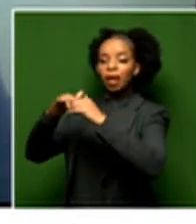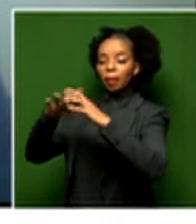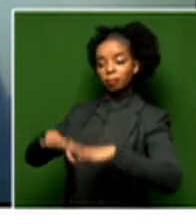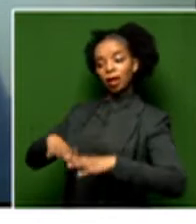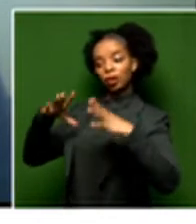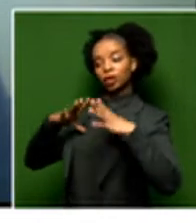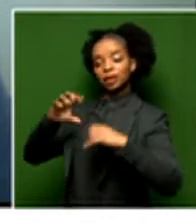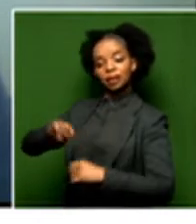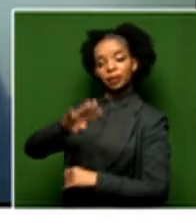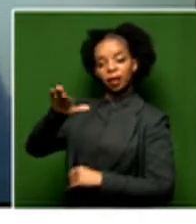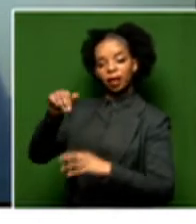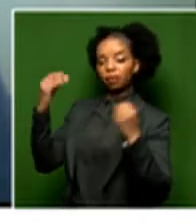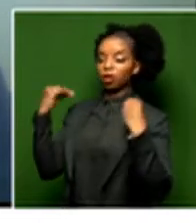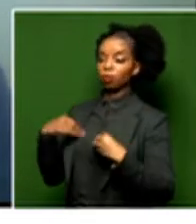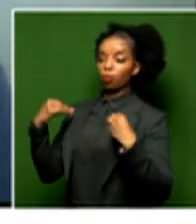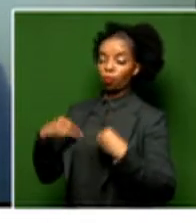fashion wear?